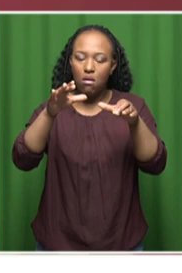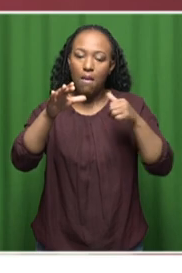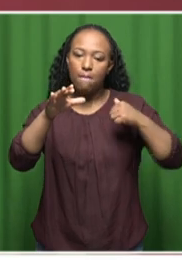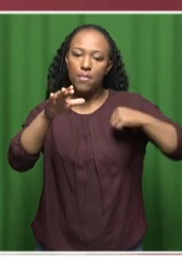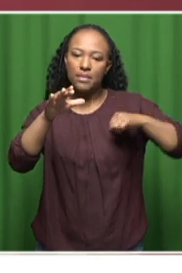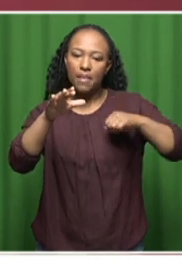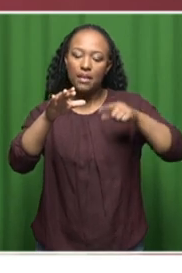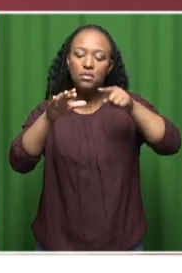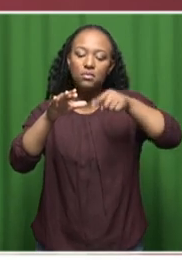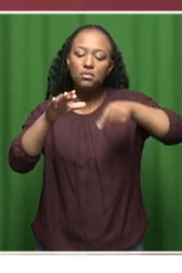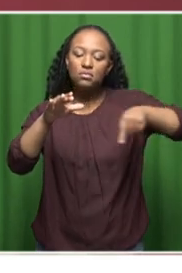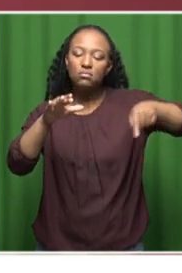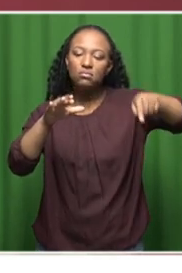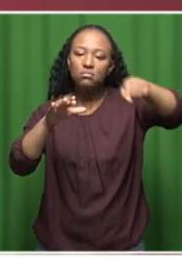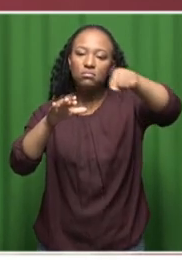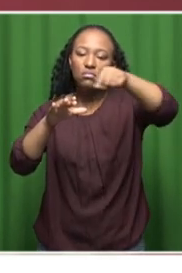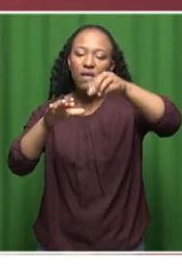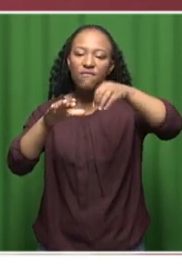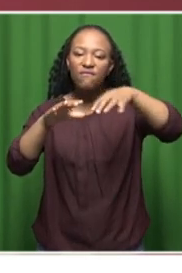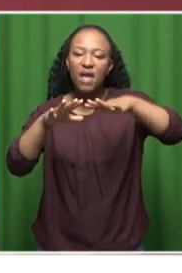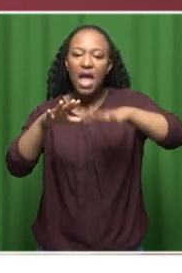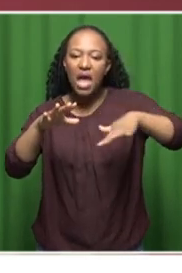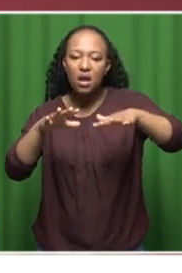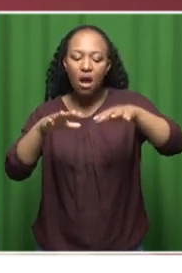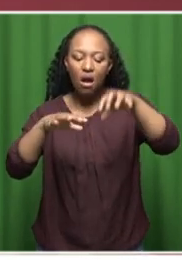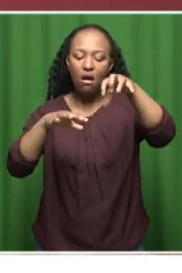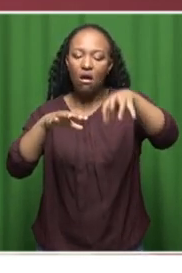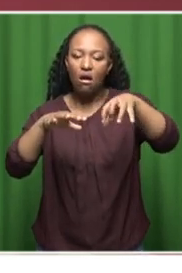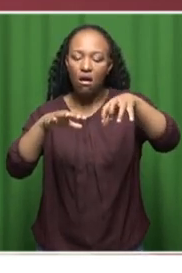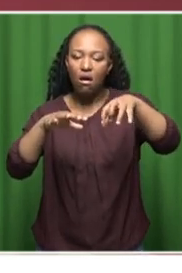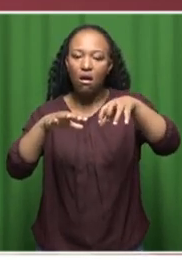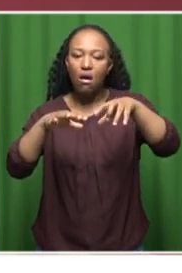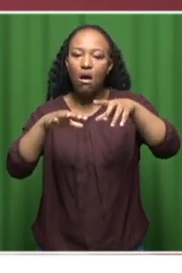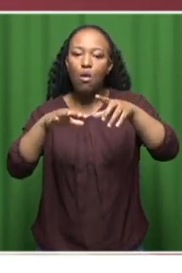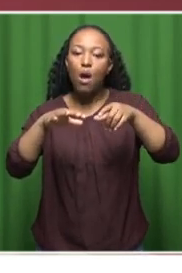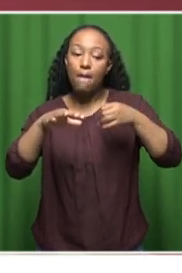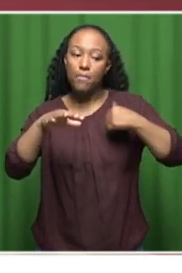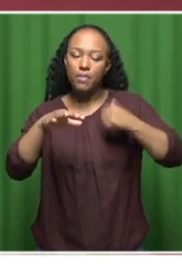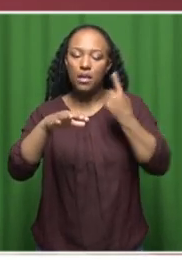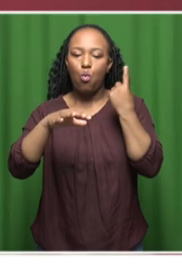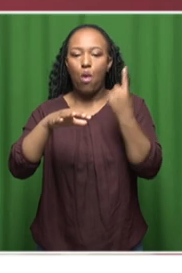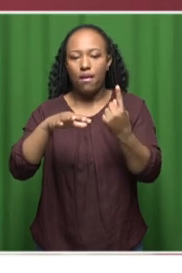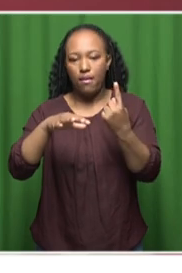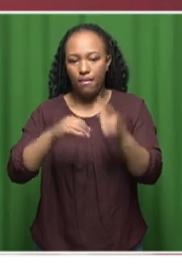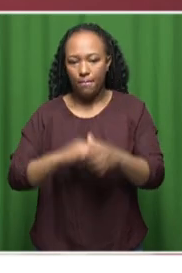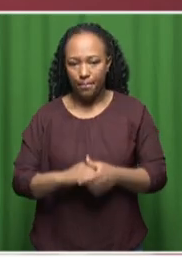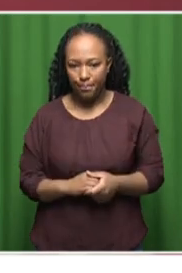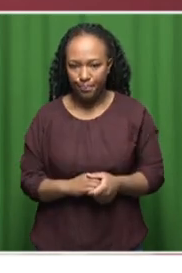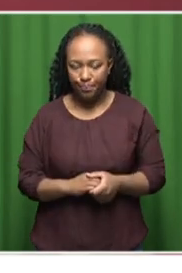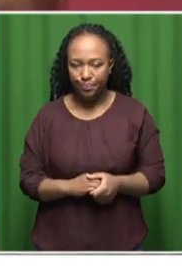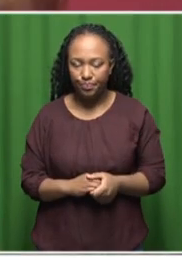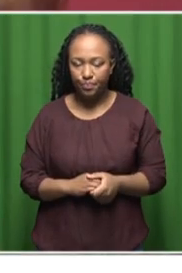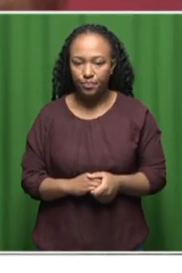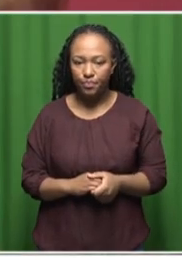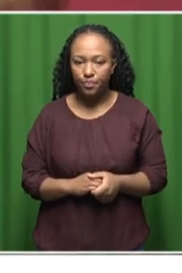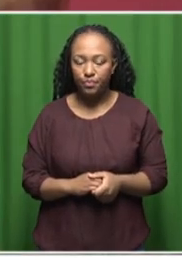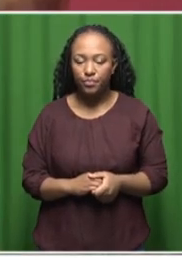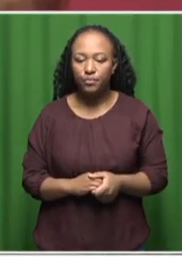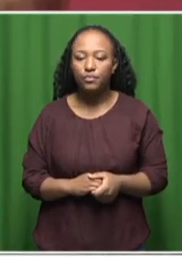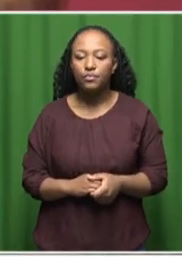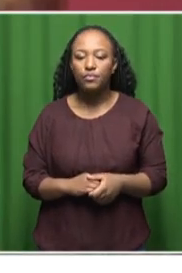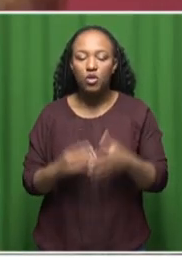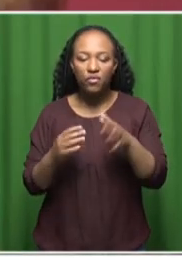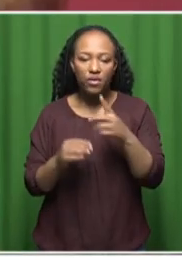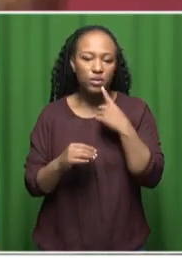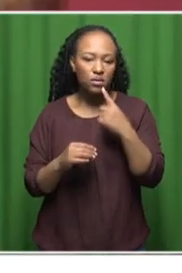exist in its one geographic area and under a single municipality. Okay. So, as mentioned, this isn't